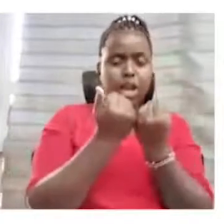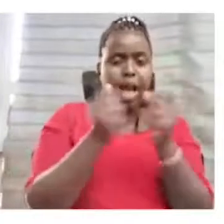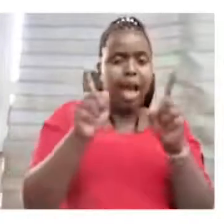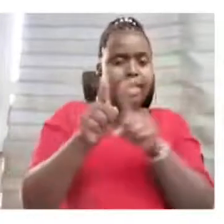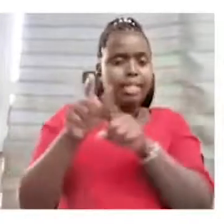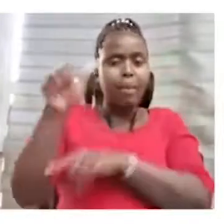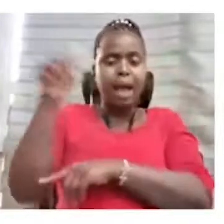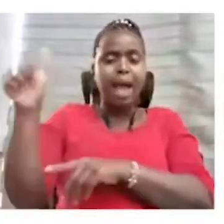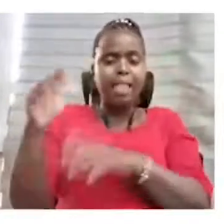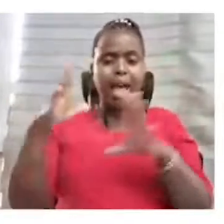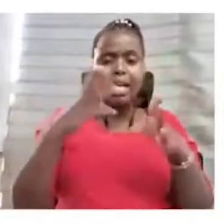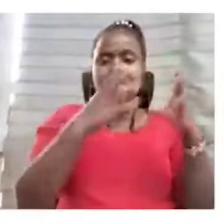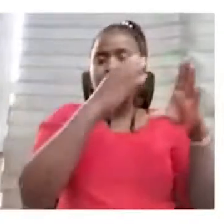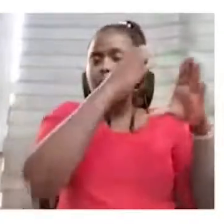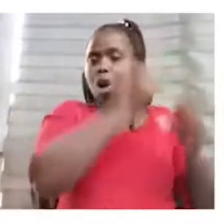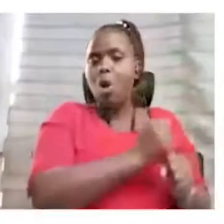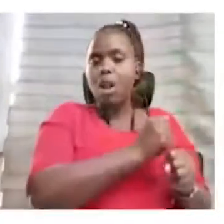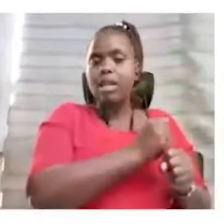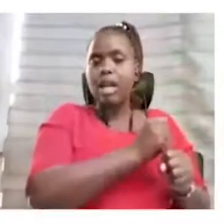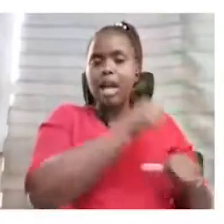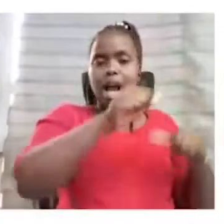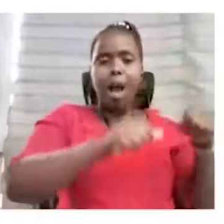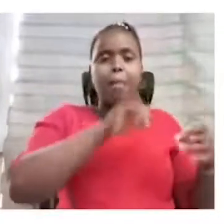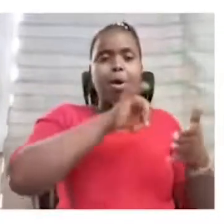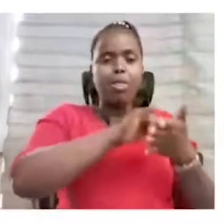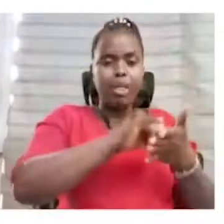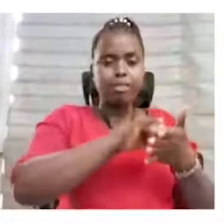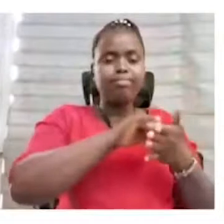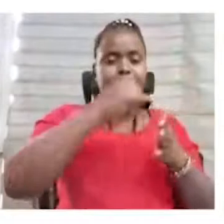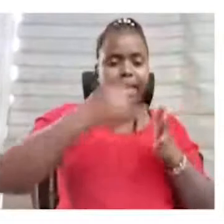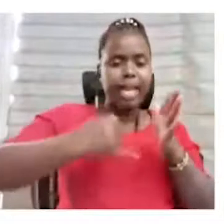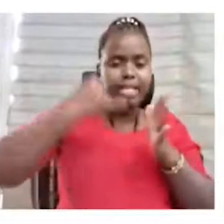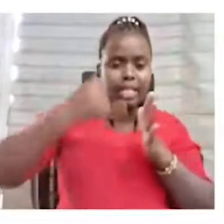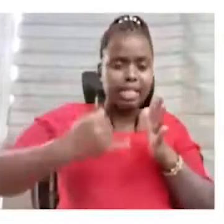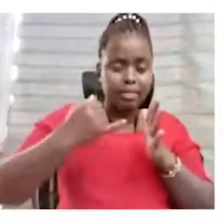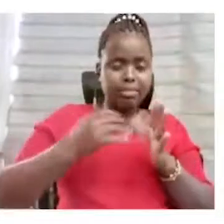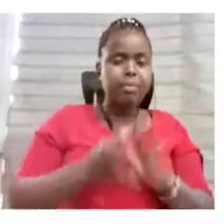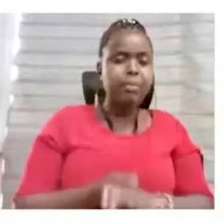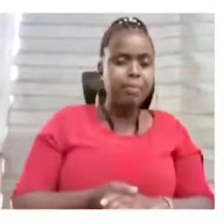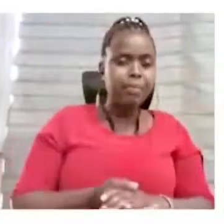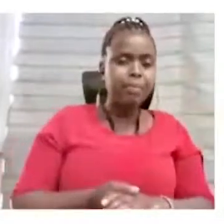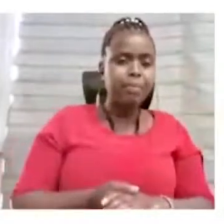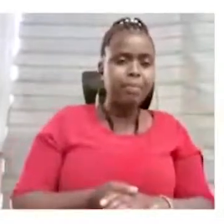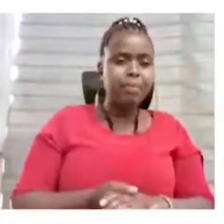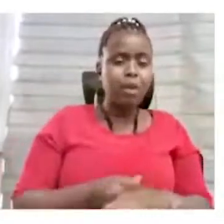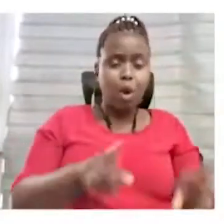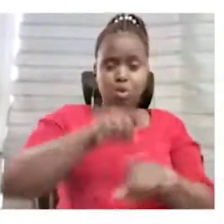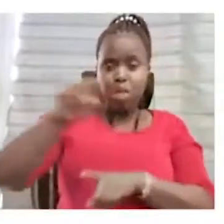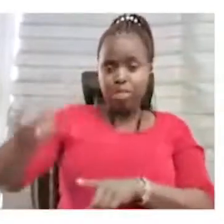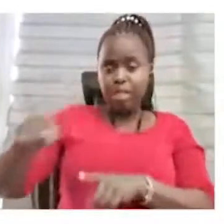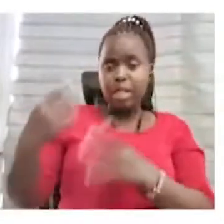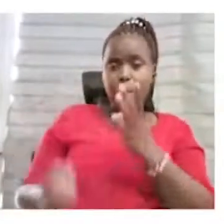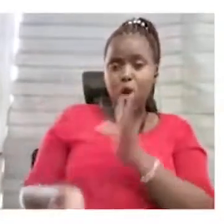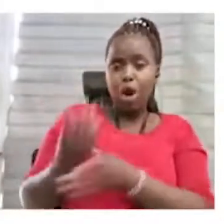in the industry, and then testing this product. I said our staff are an important part of it, and it is also interacting